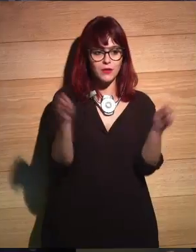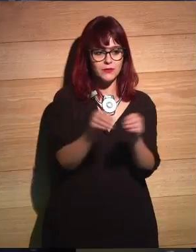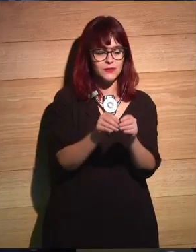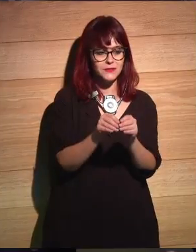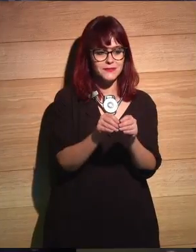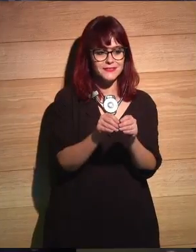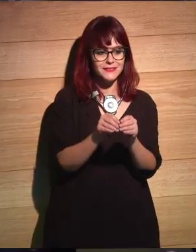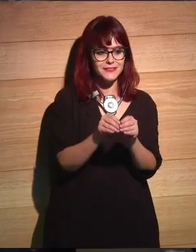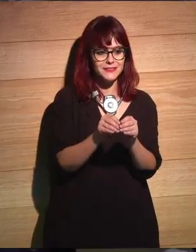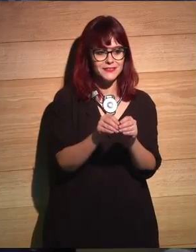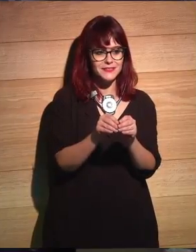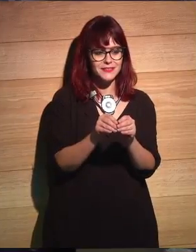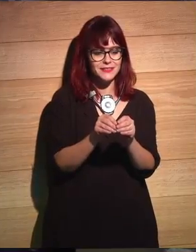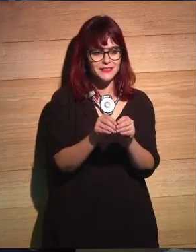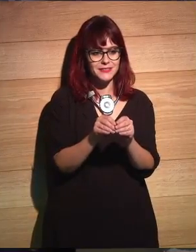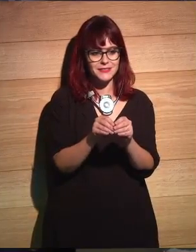To